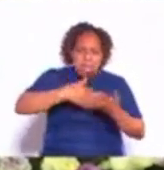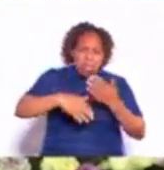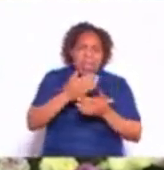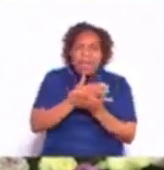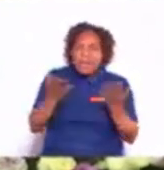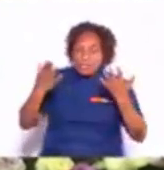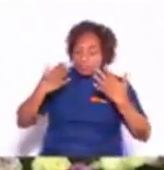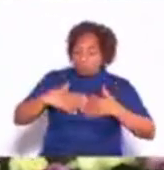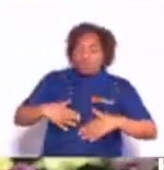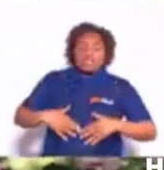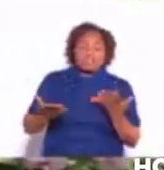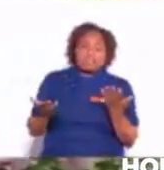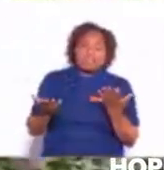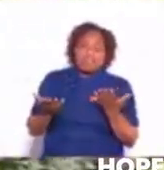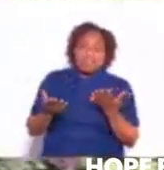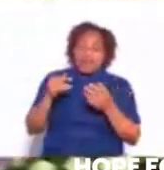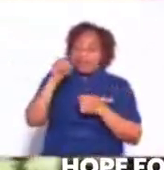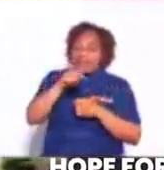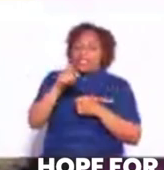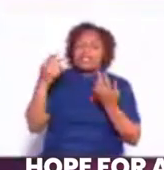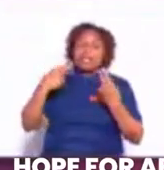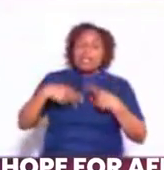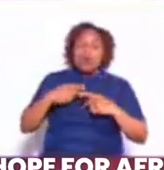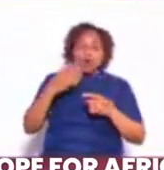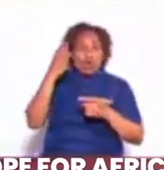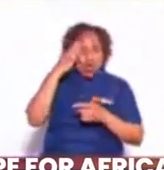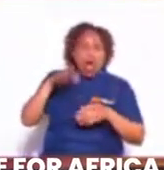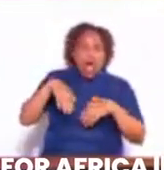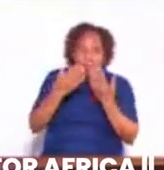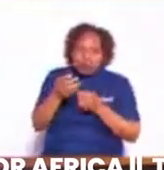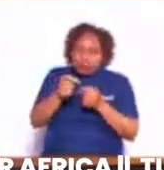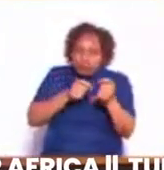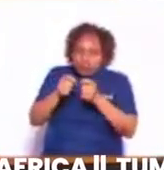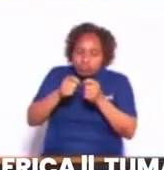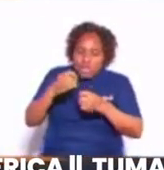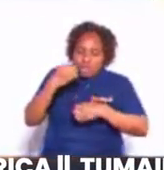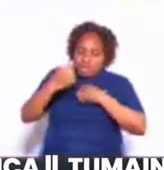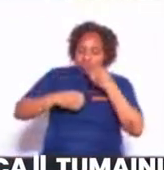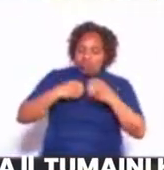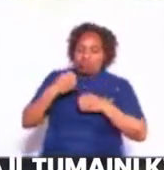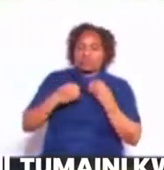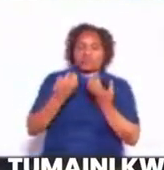anybody. These people knows how to control their emotions.